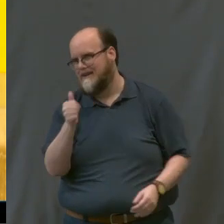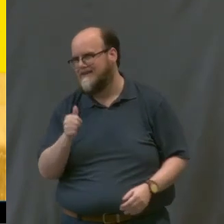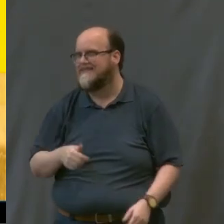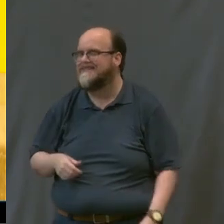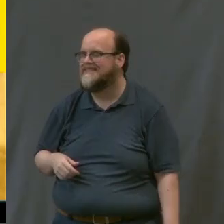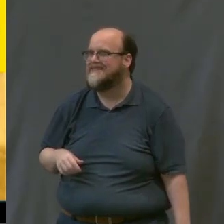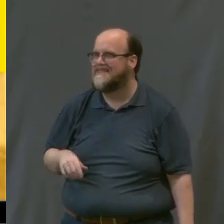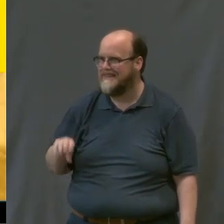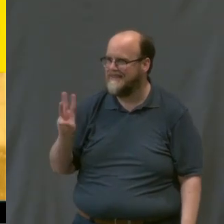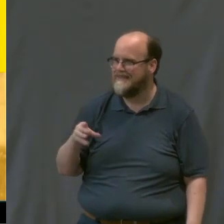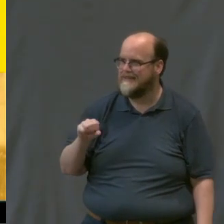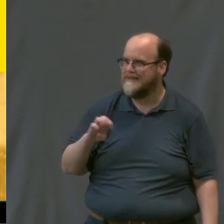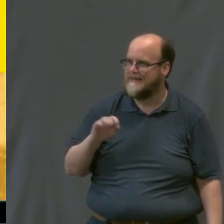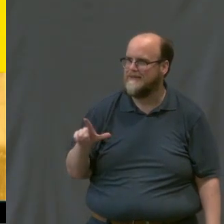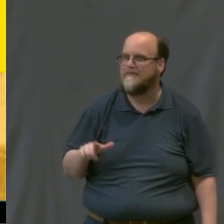The sixth seal.